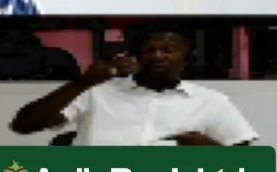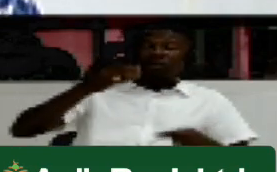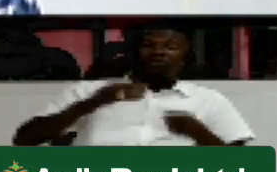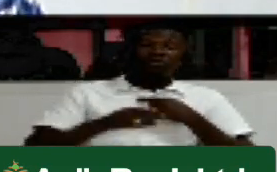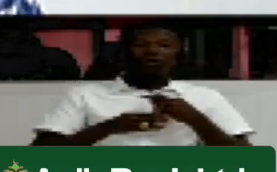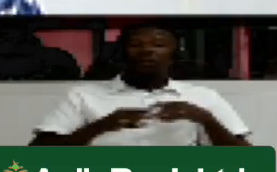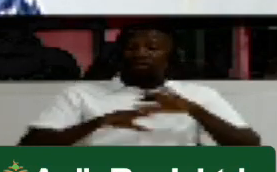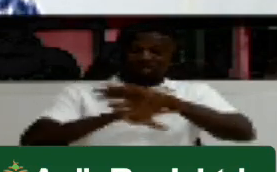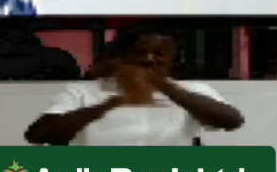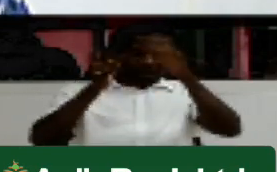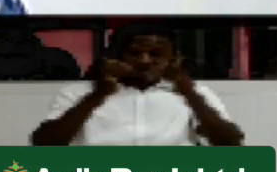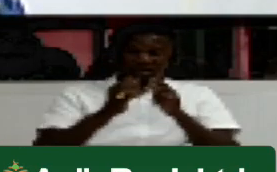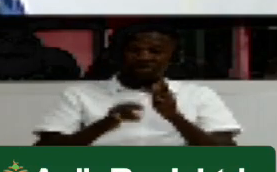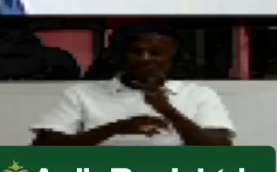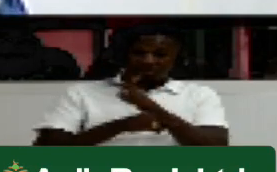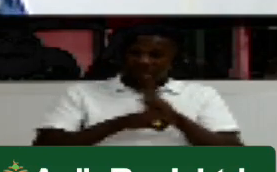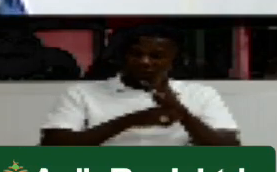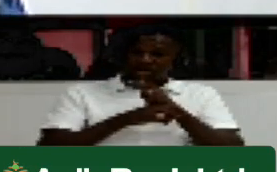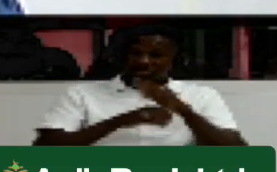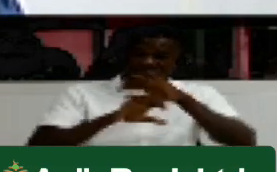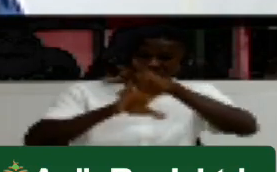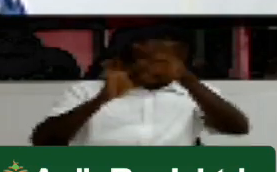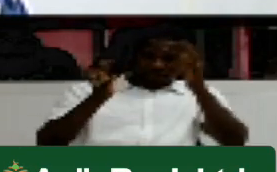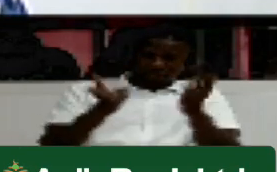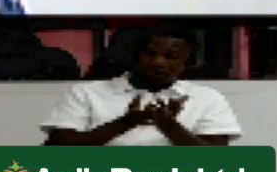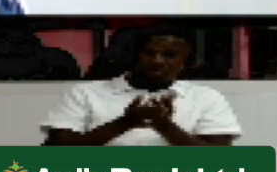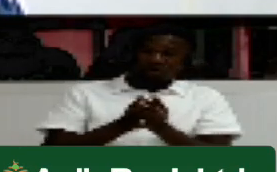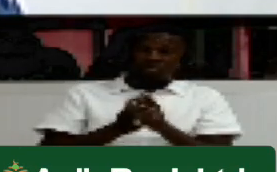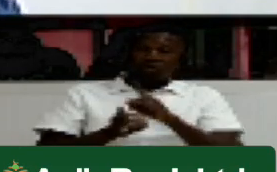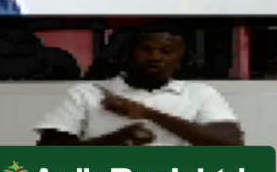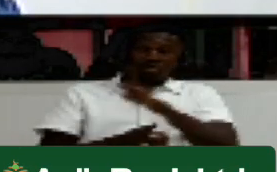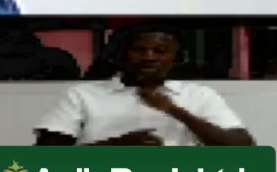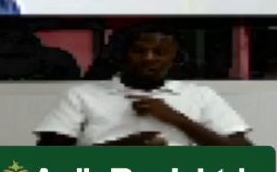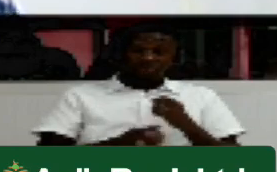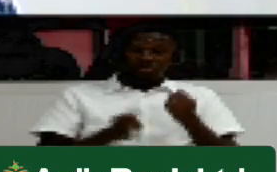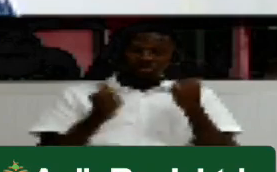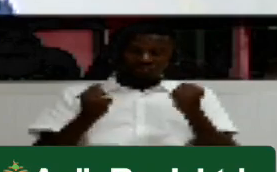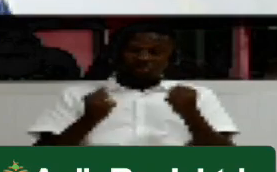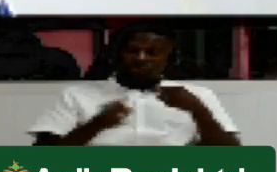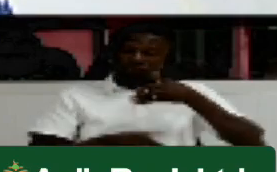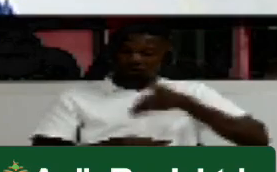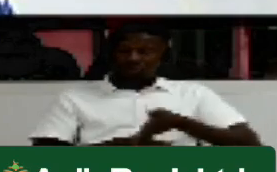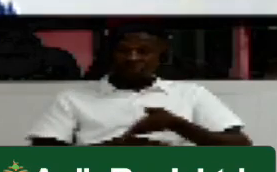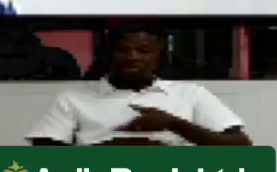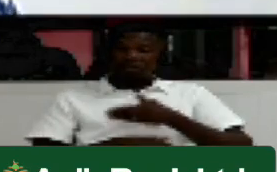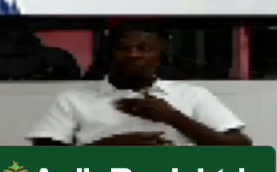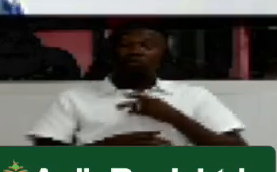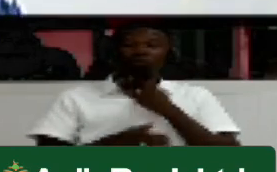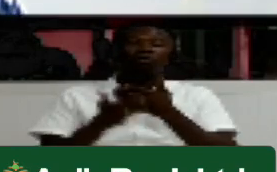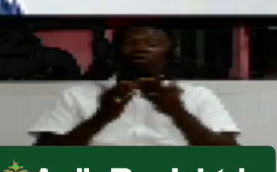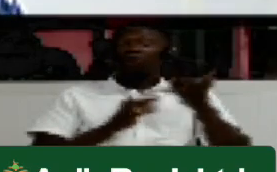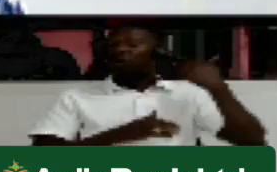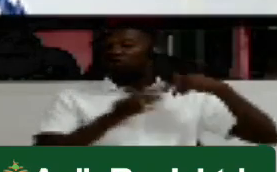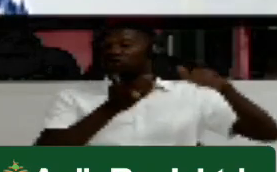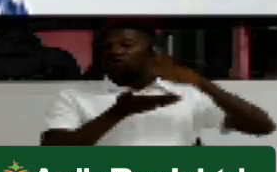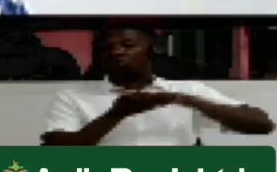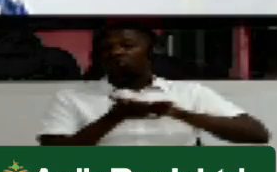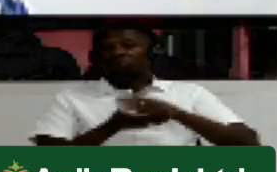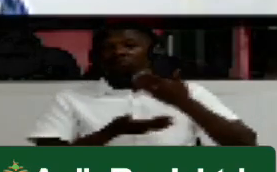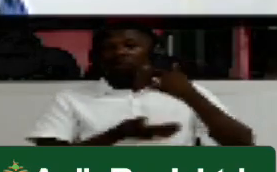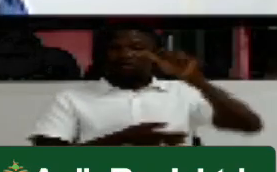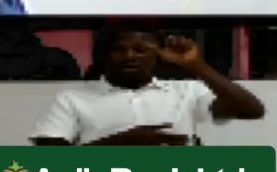entire security apparatus, we are stronger today than we were on April 10,